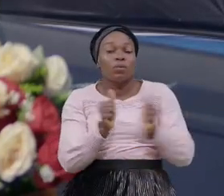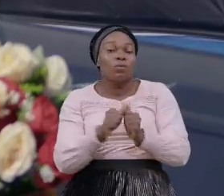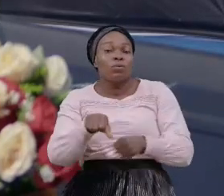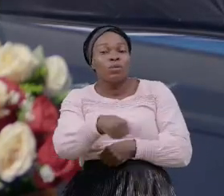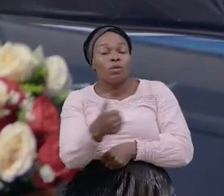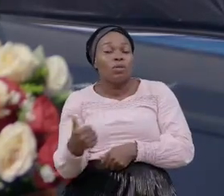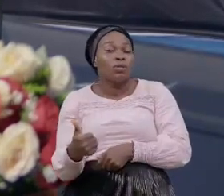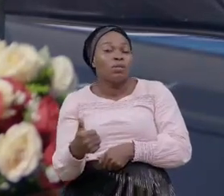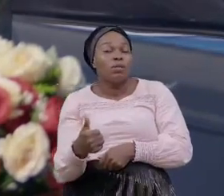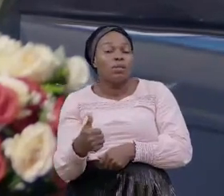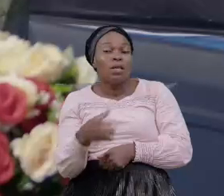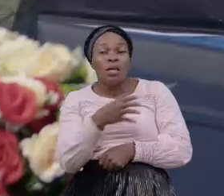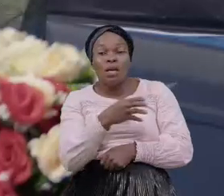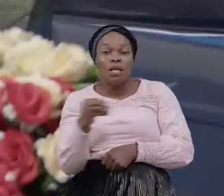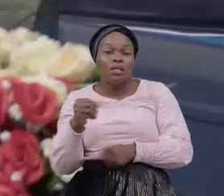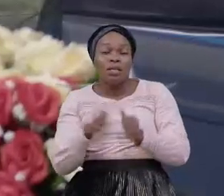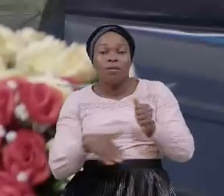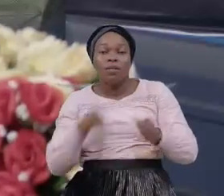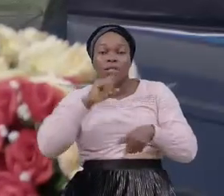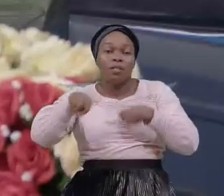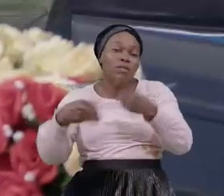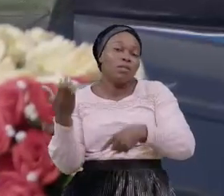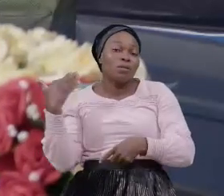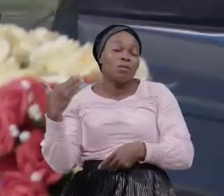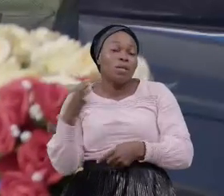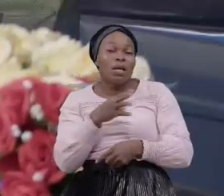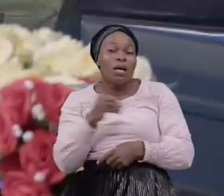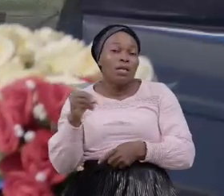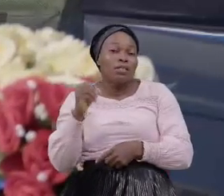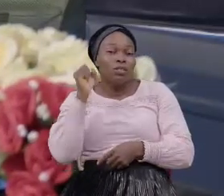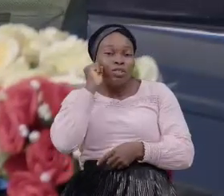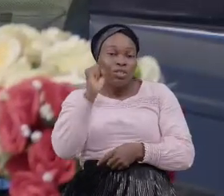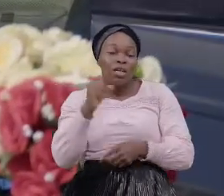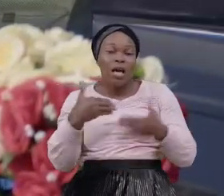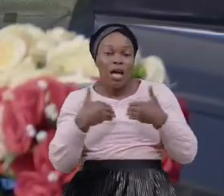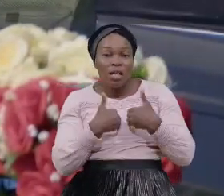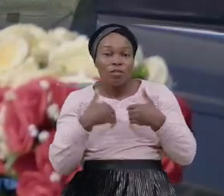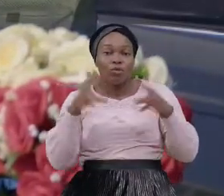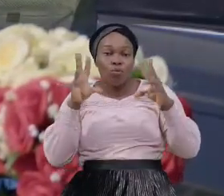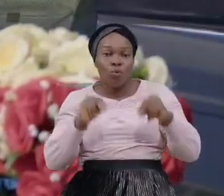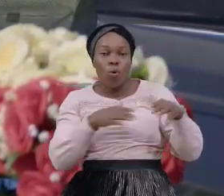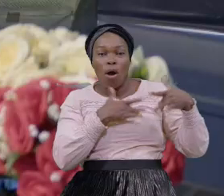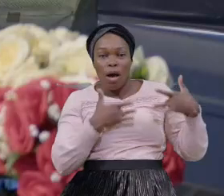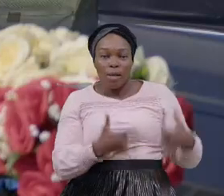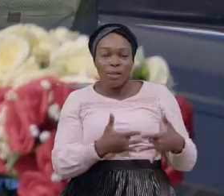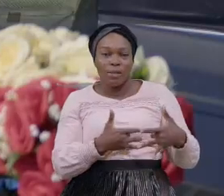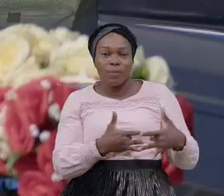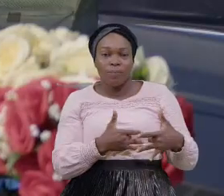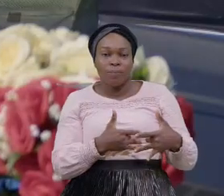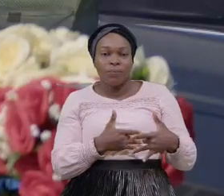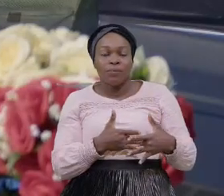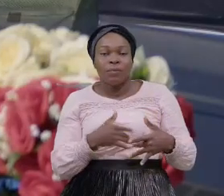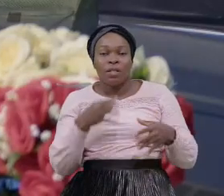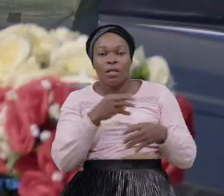others, everything is gone. And she has no heart. And you know, so you see somebody dealing